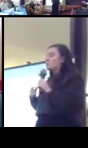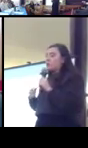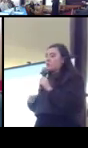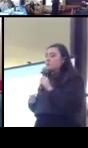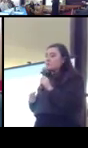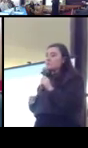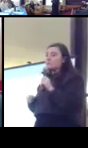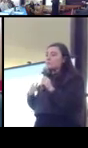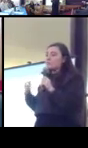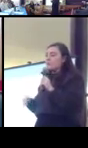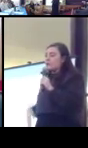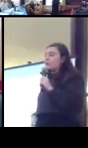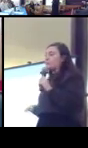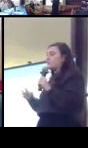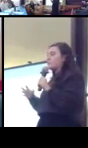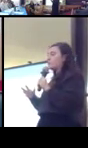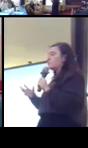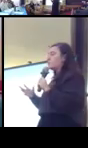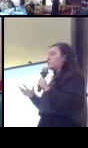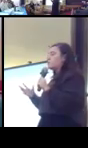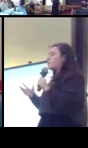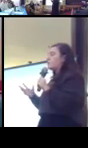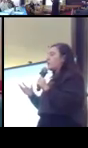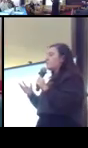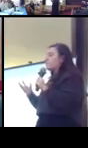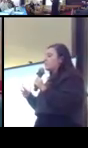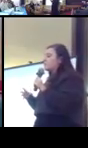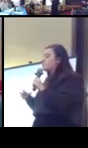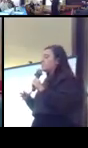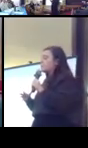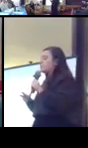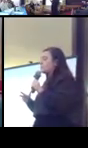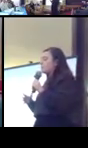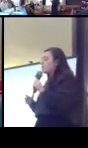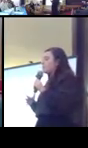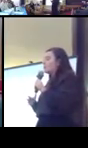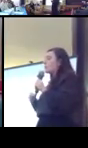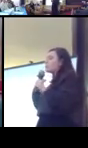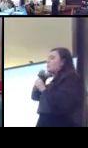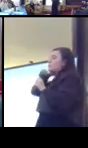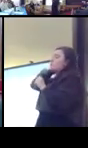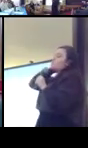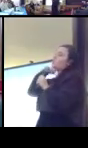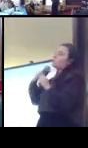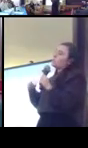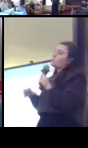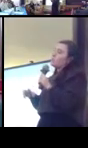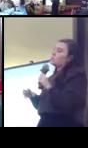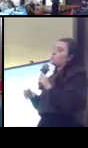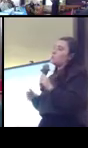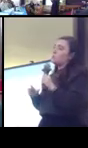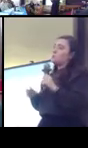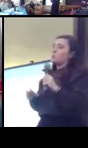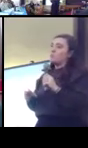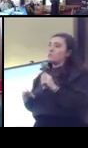already form strong bases through those 8 categorizations that the vacancy and density is a part of that. So where are